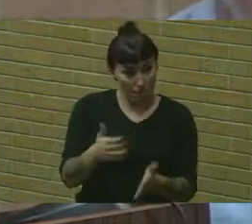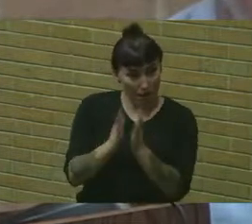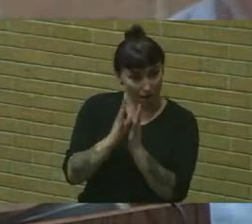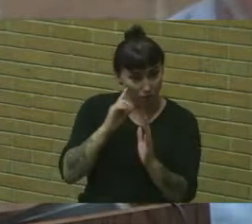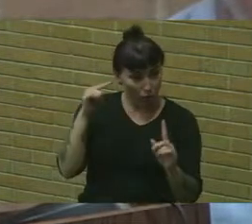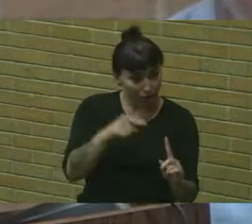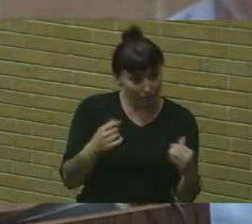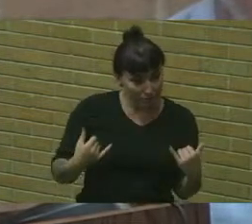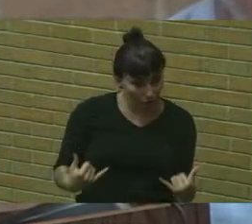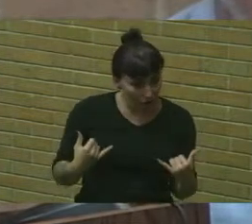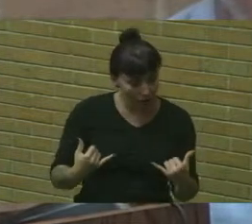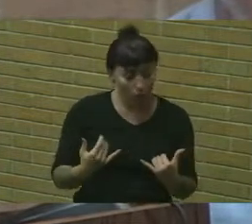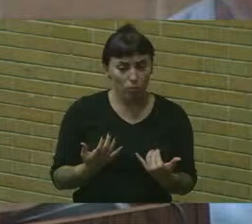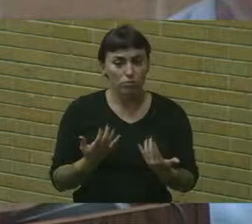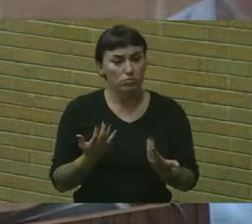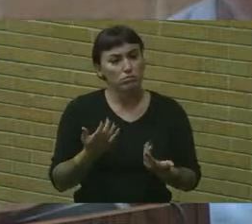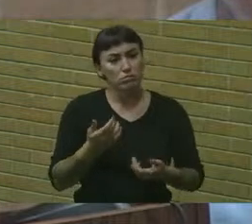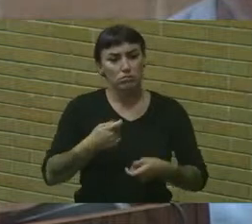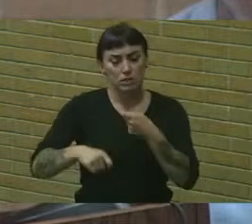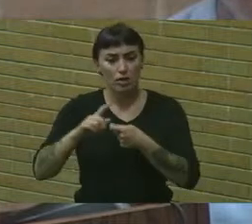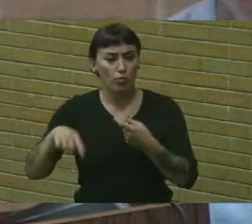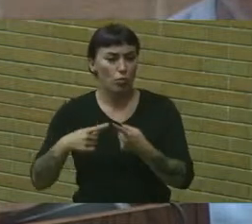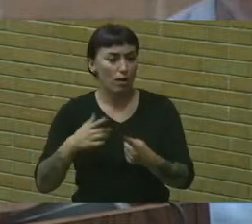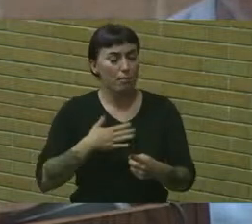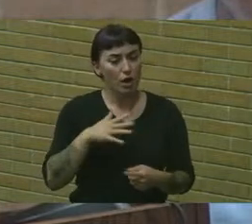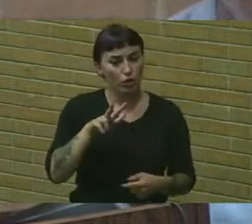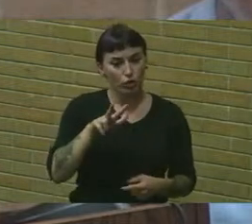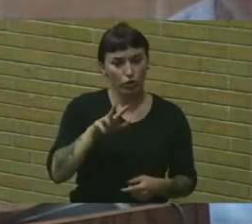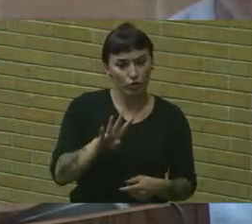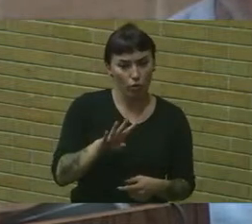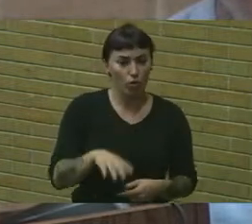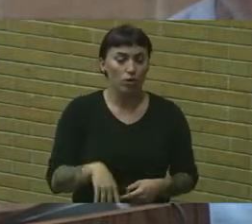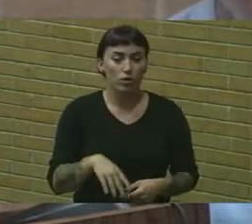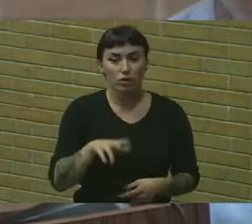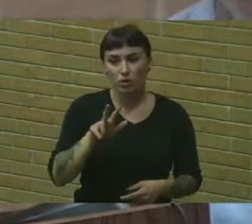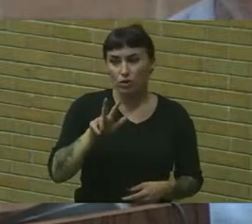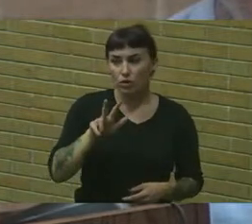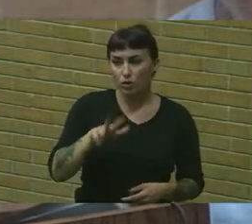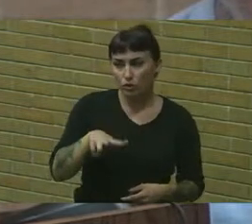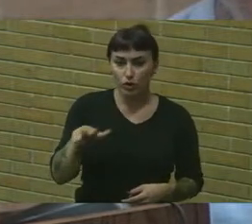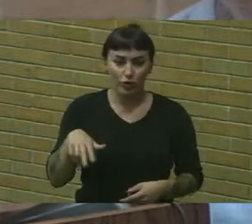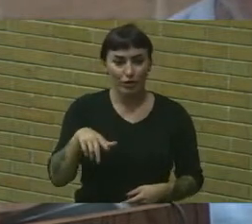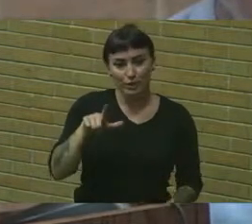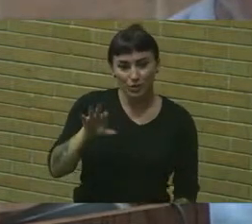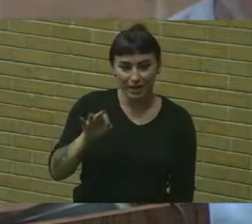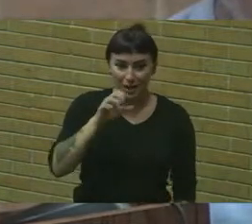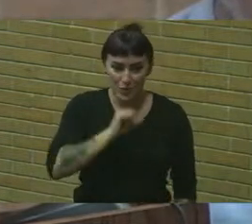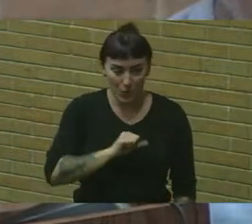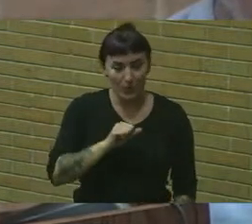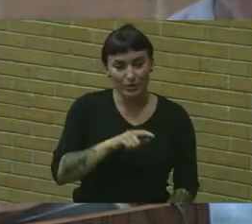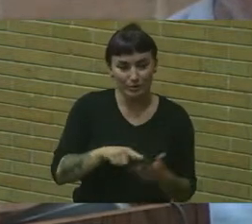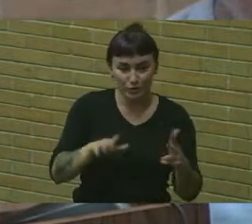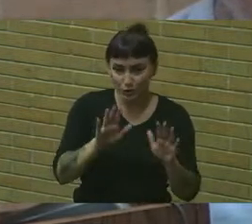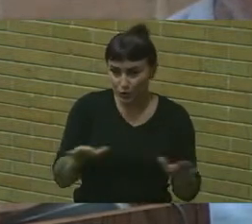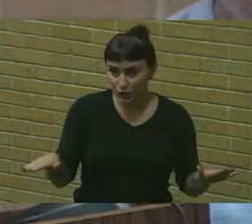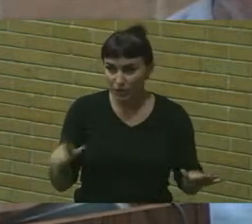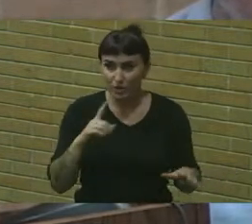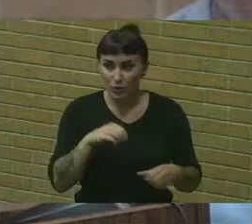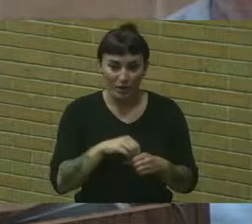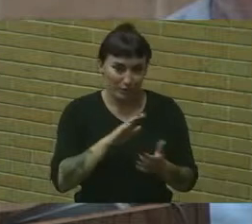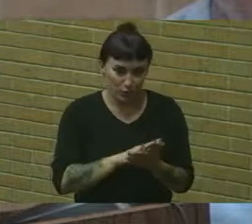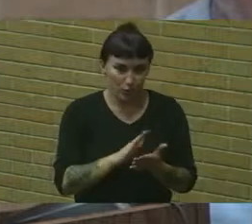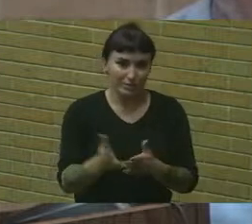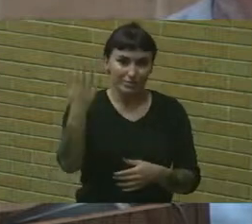for this now rather than when my 34 or 33 and 29-year-old children were in the